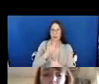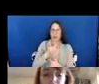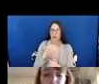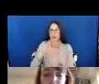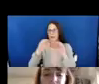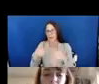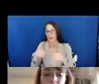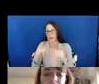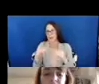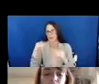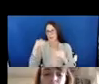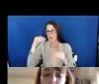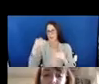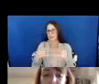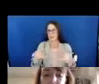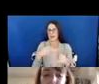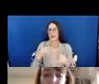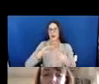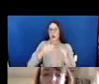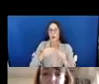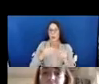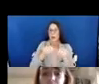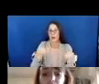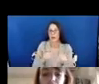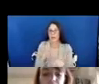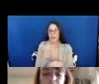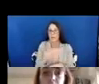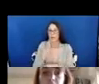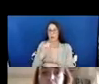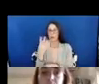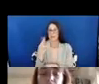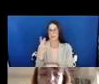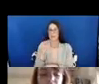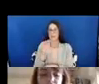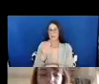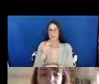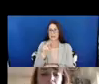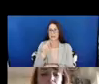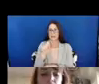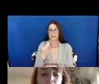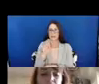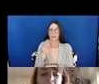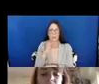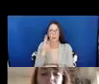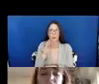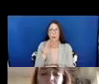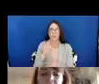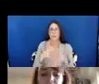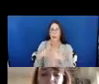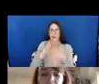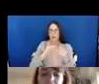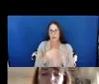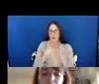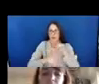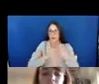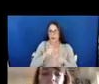in urban areas as well, where a 2017 Census Bureau's American community survey showed that about 15